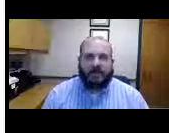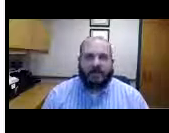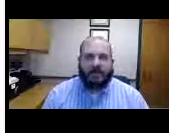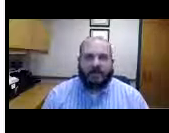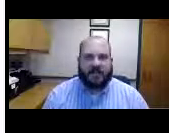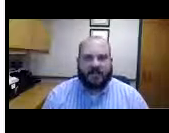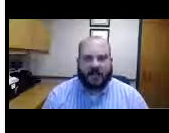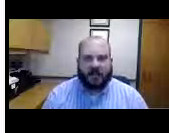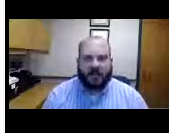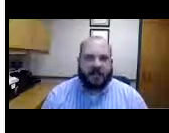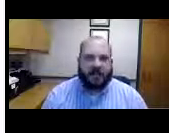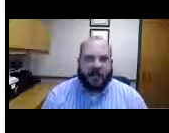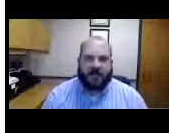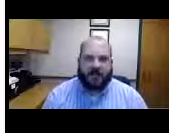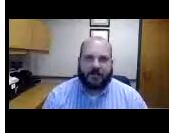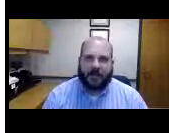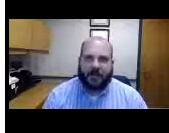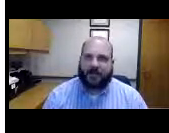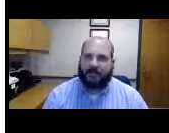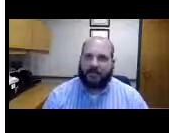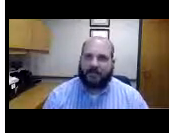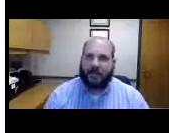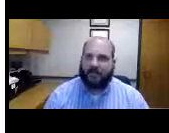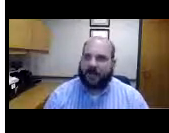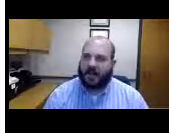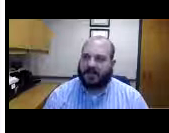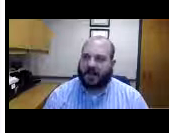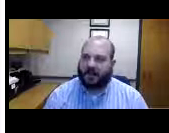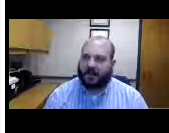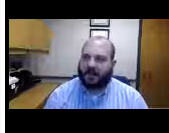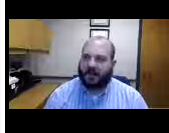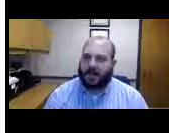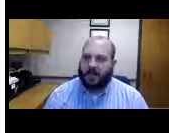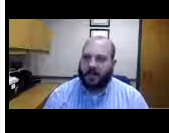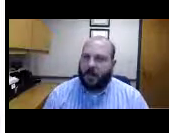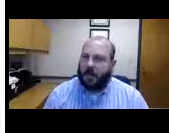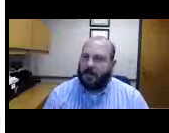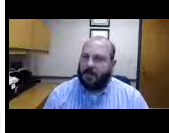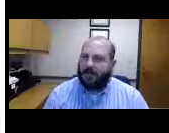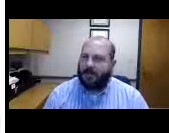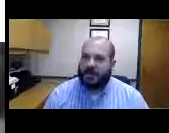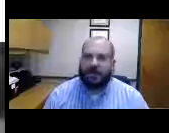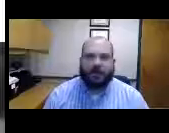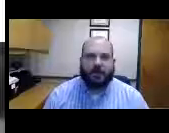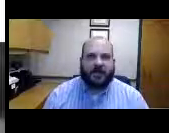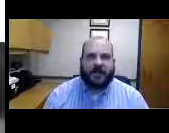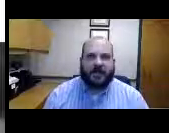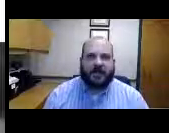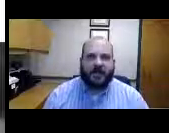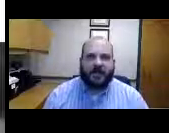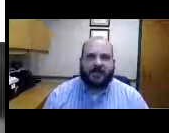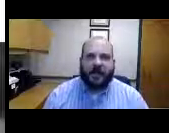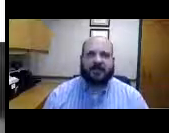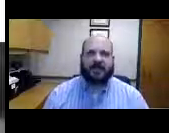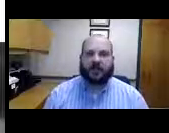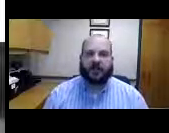of those conversations can have a very positive impact on people getting vaccinated. And as been mentioned previously, it